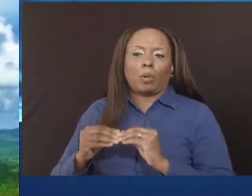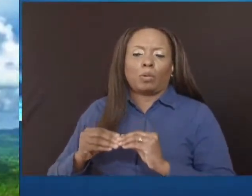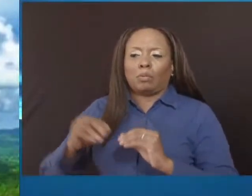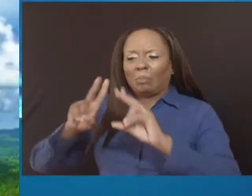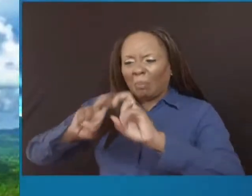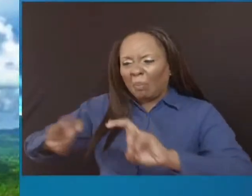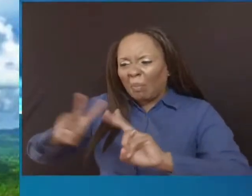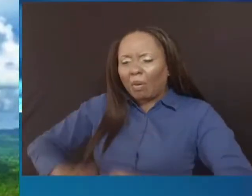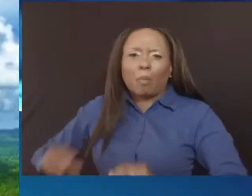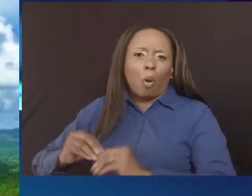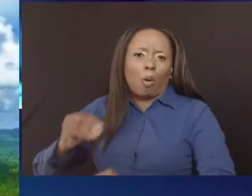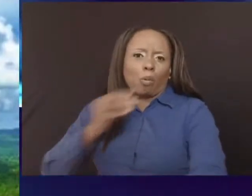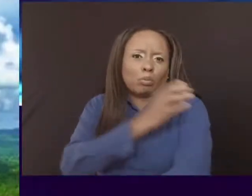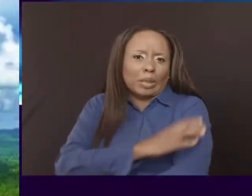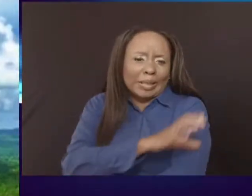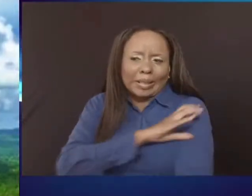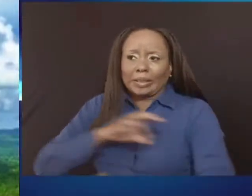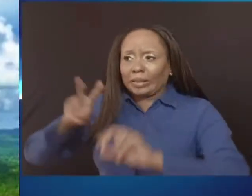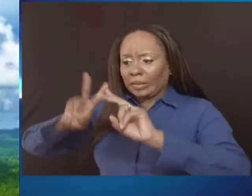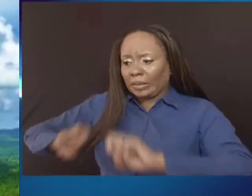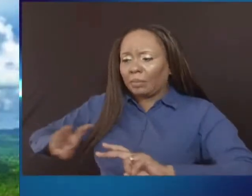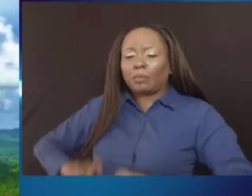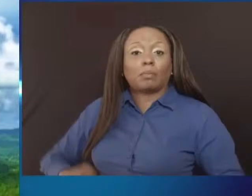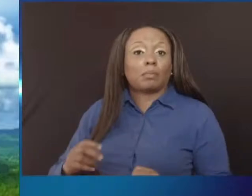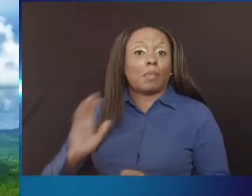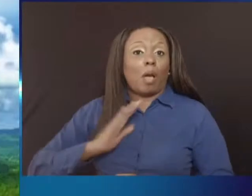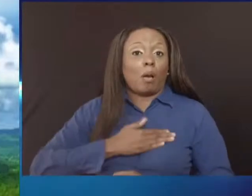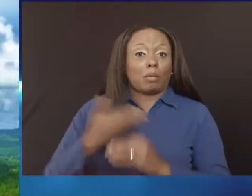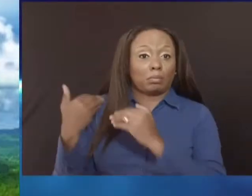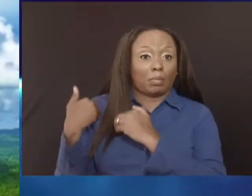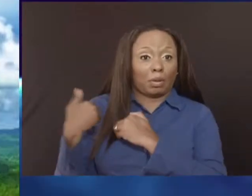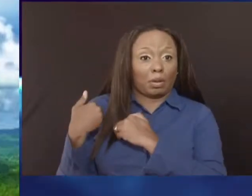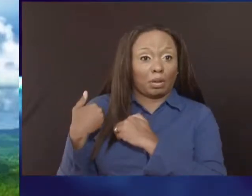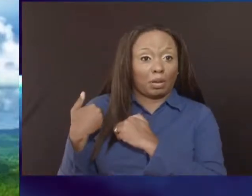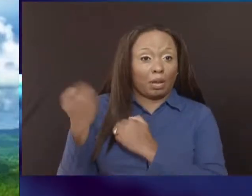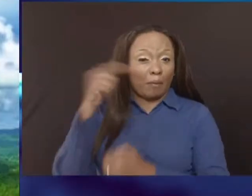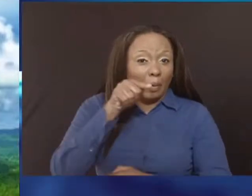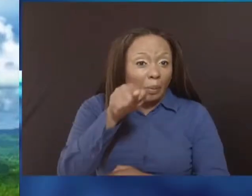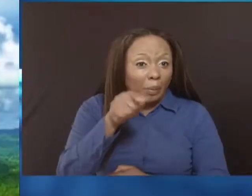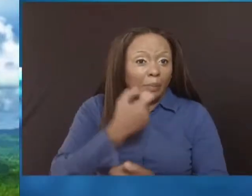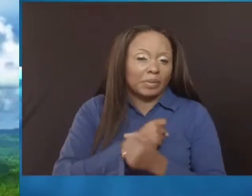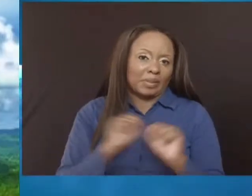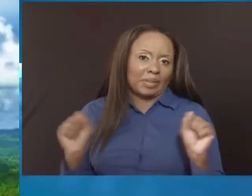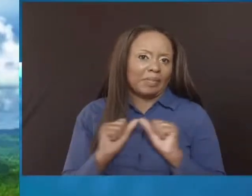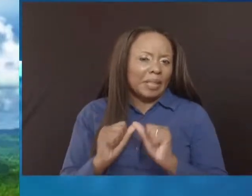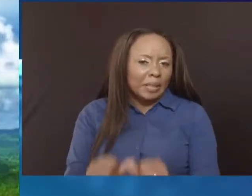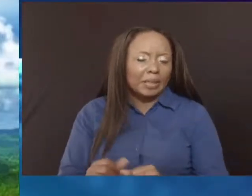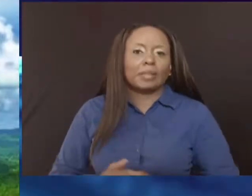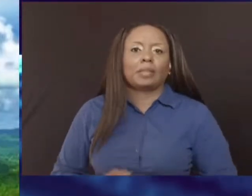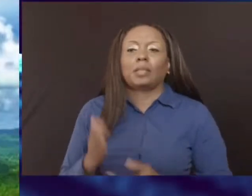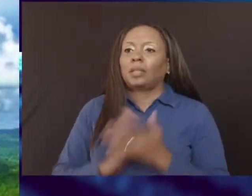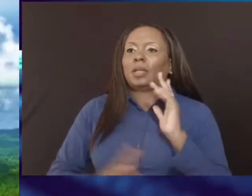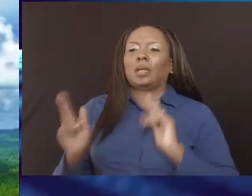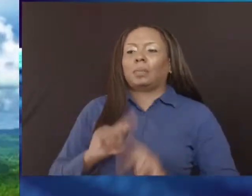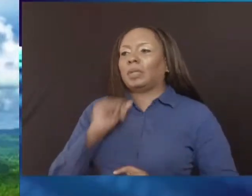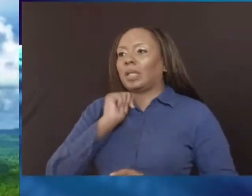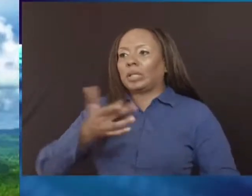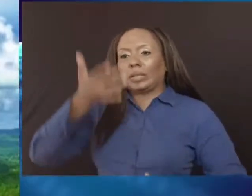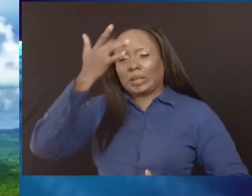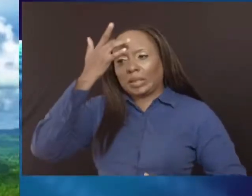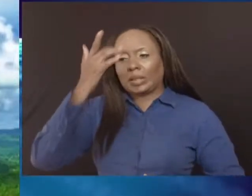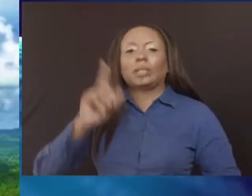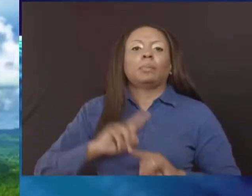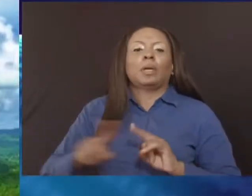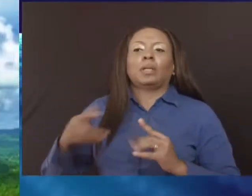assessment, because our duty really is to keep you safe. There are some persons who, as I said earlier, who may not have any symptoms, but their